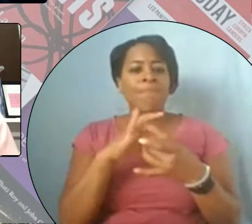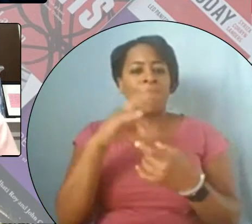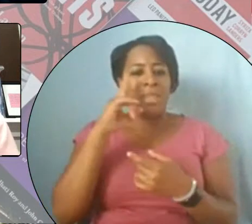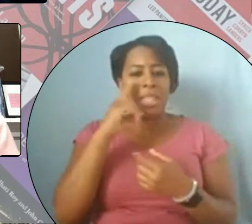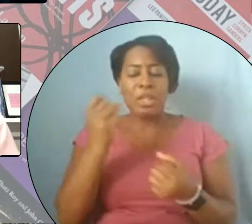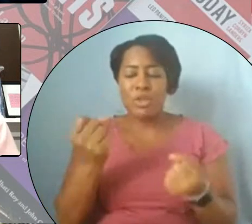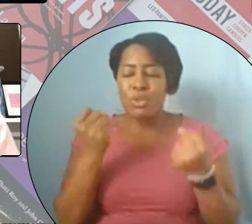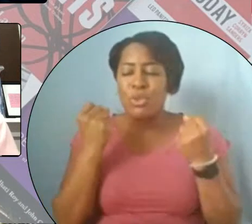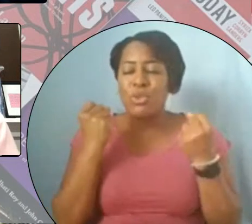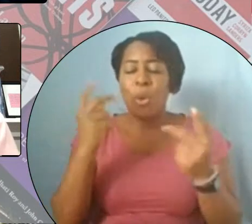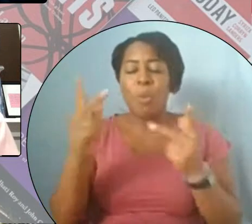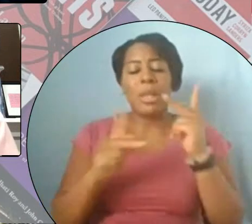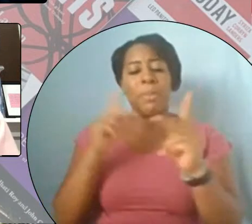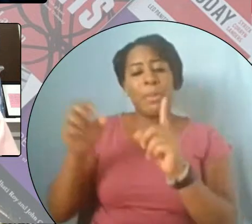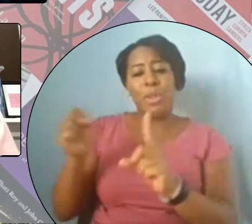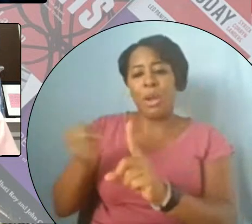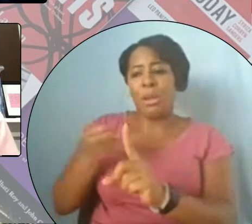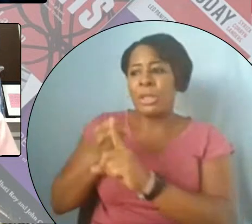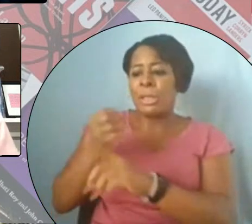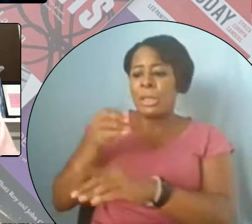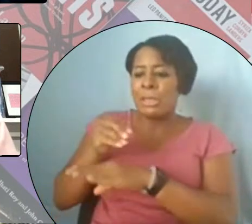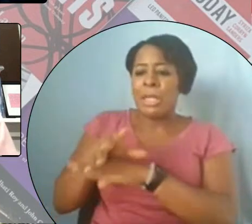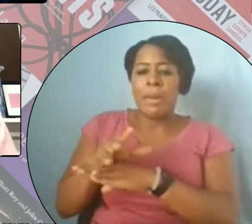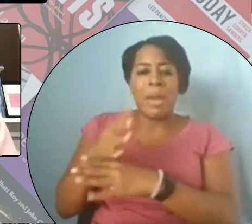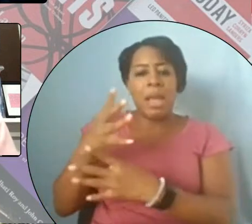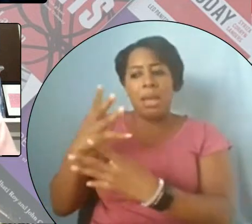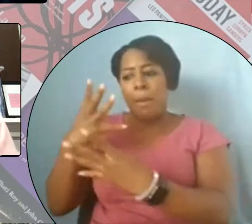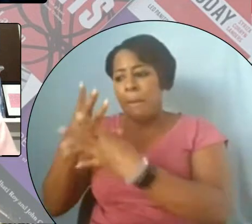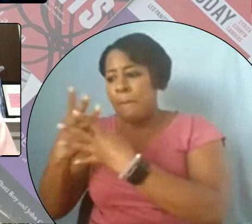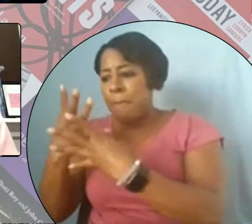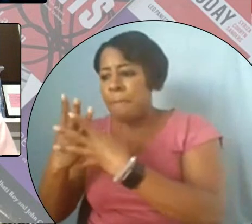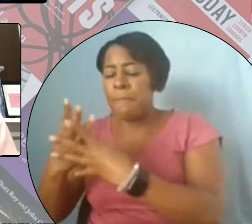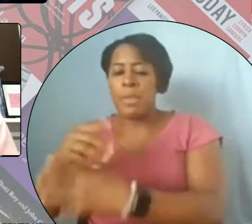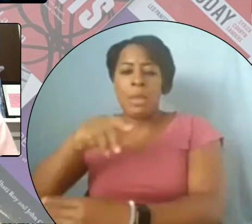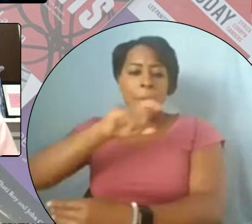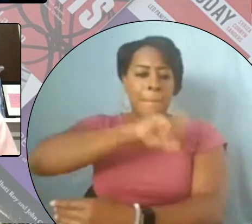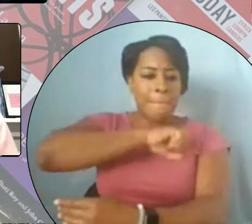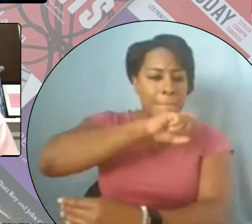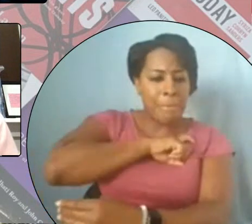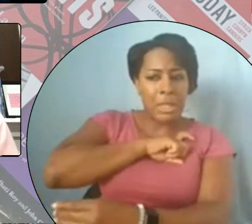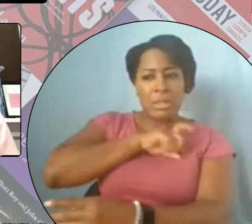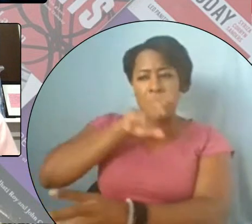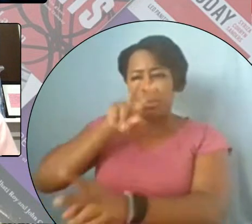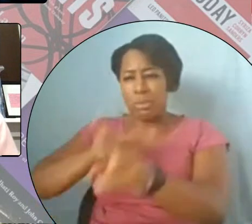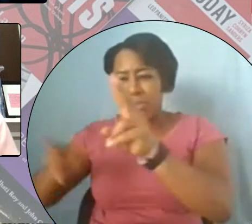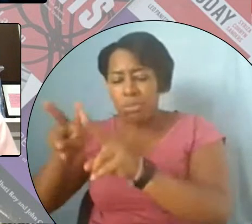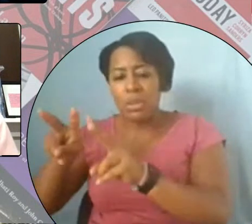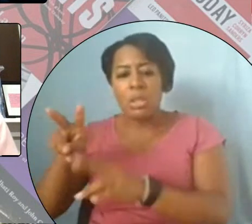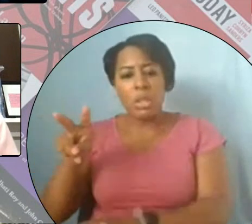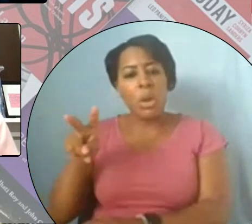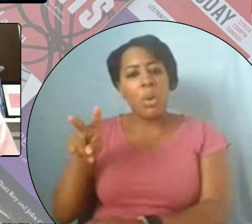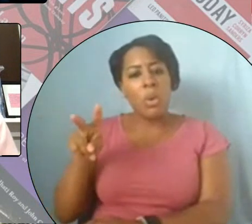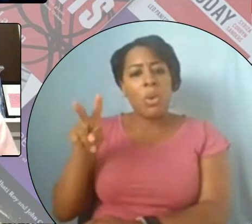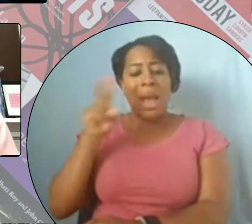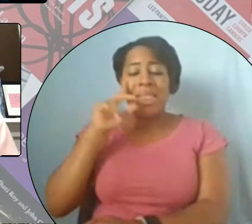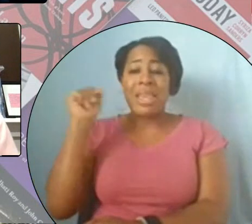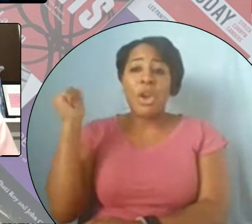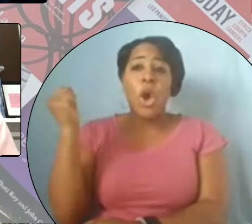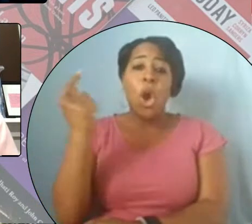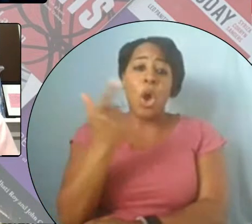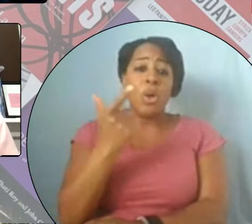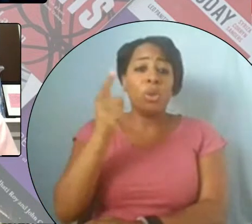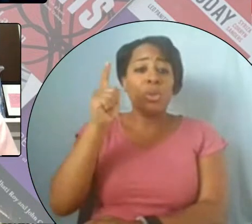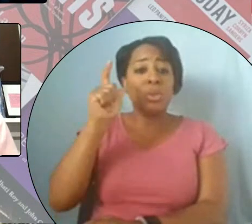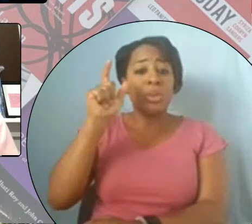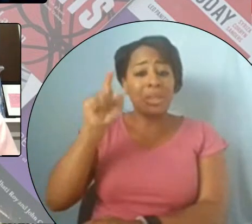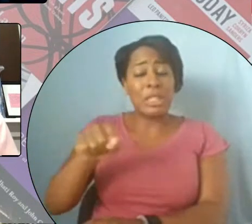are affected by incarceration and policing that everybody is really can be included in the fight against or